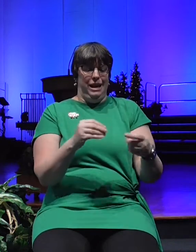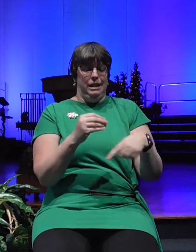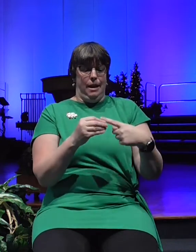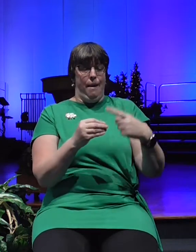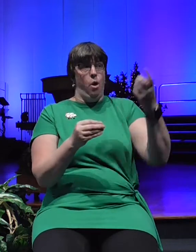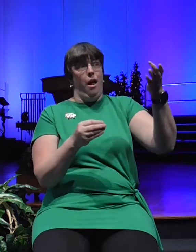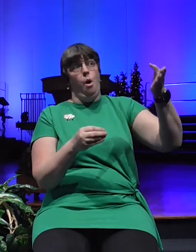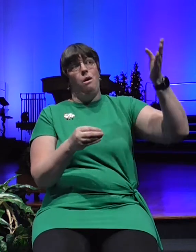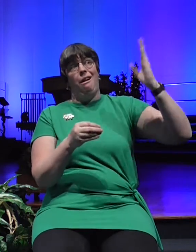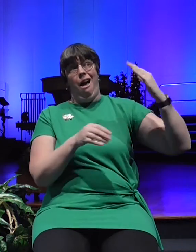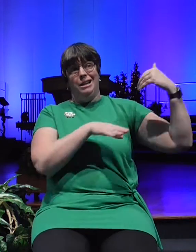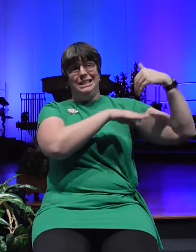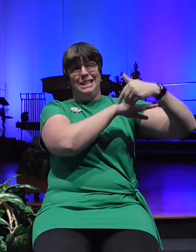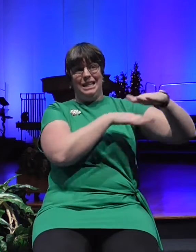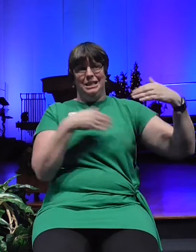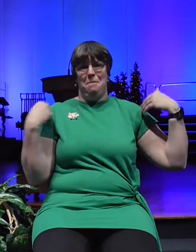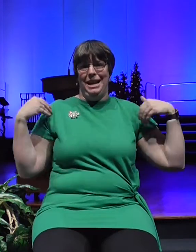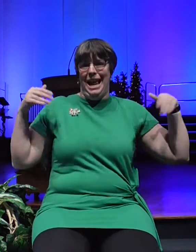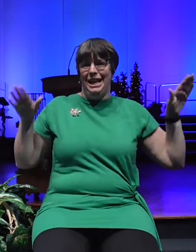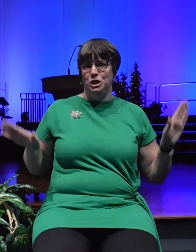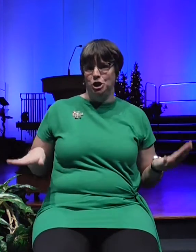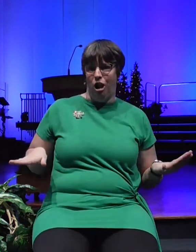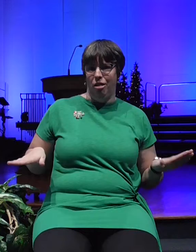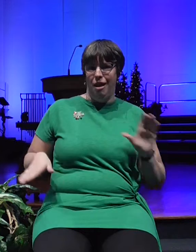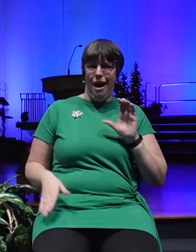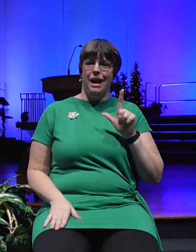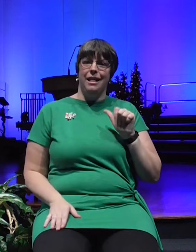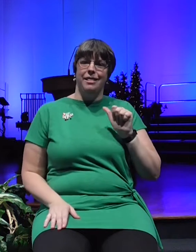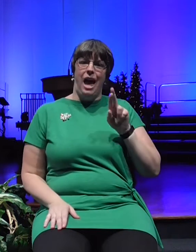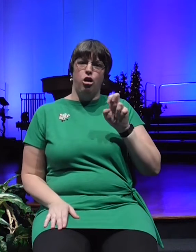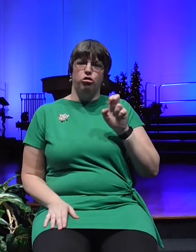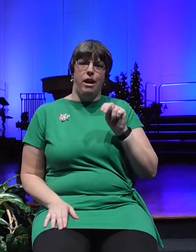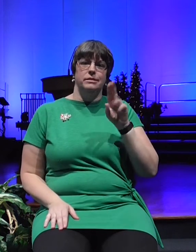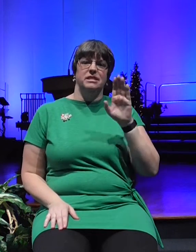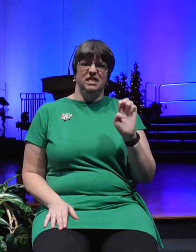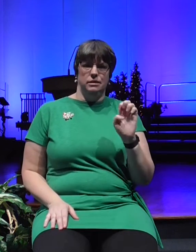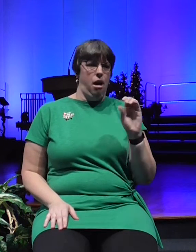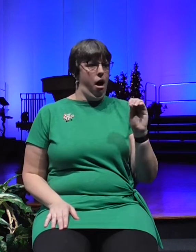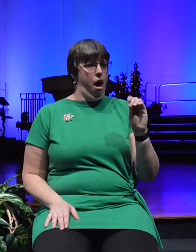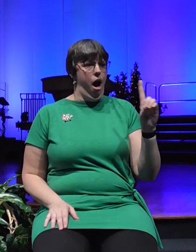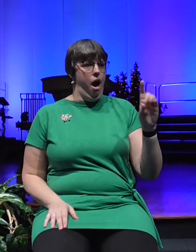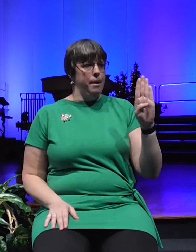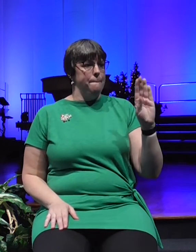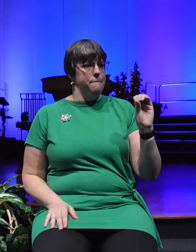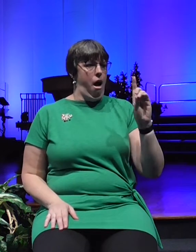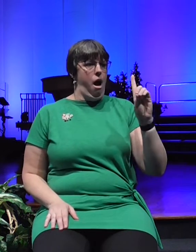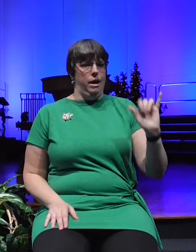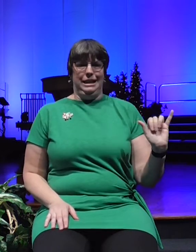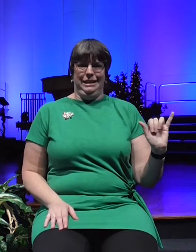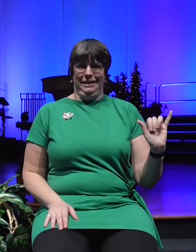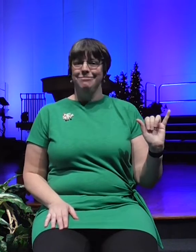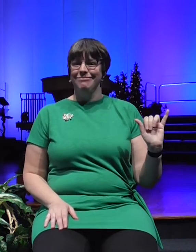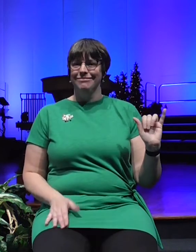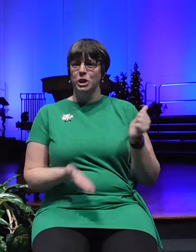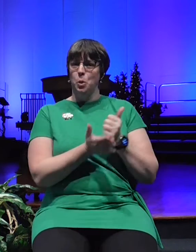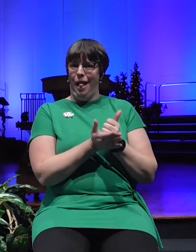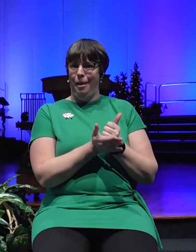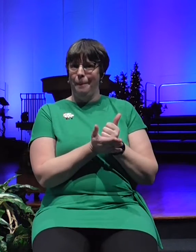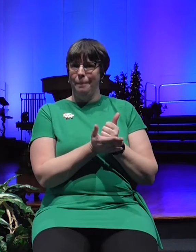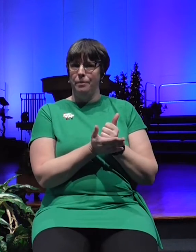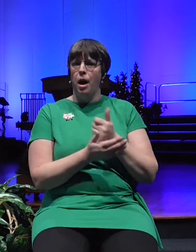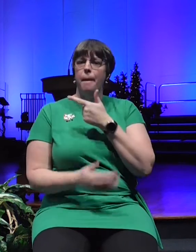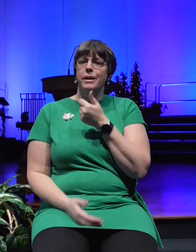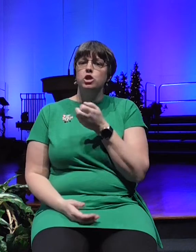God sends him a guardian angel, Clarence Oddbody, to help him out. But what